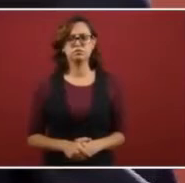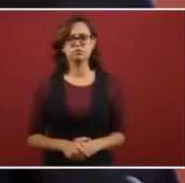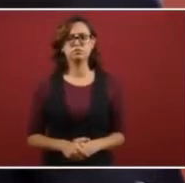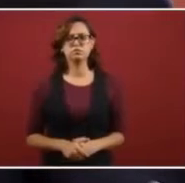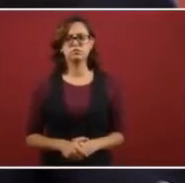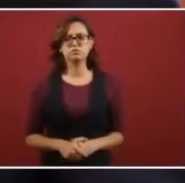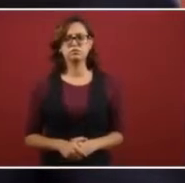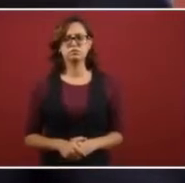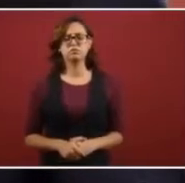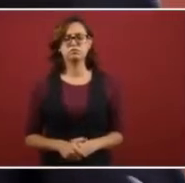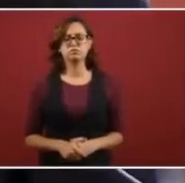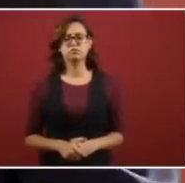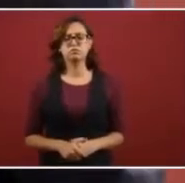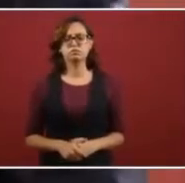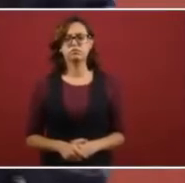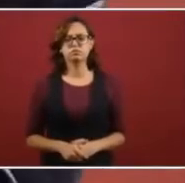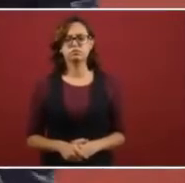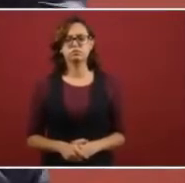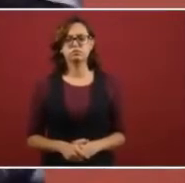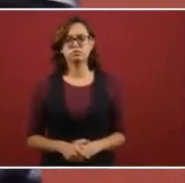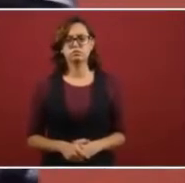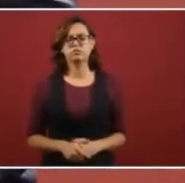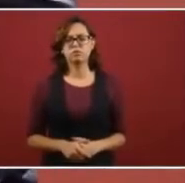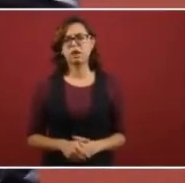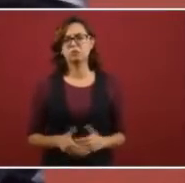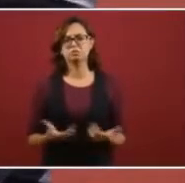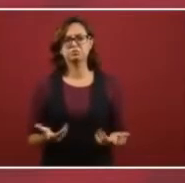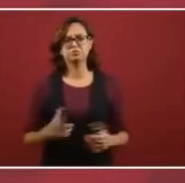A large in the country